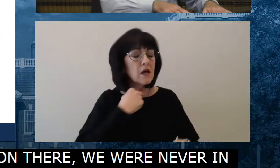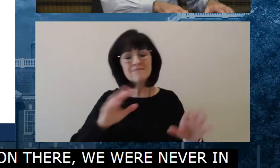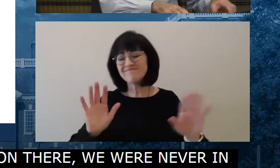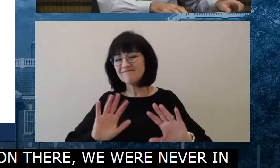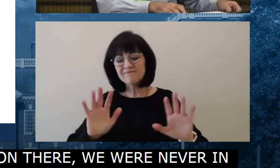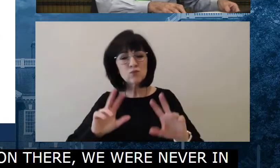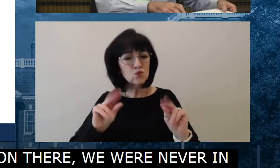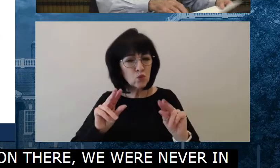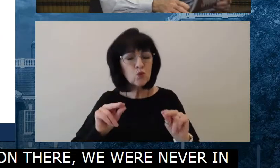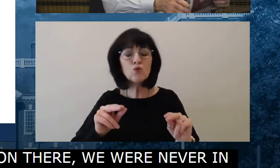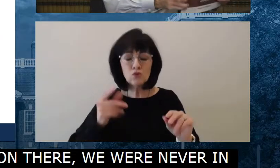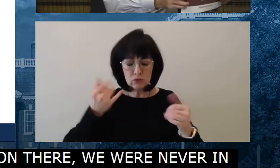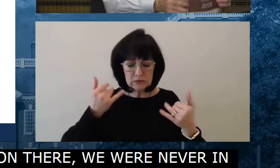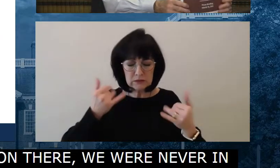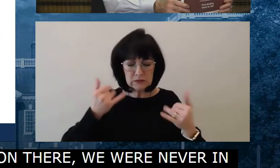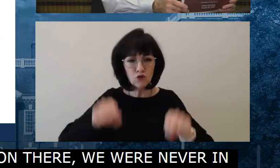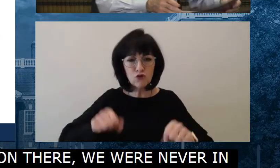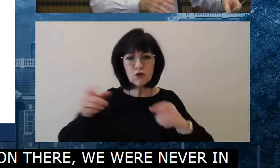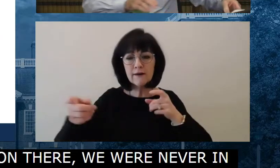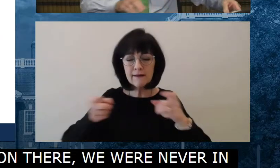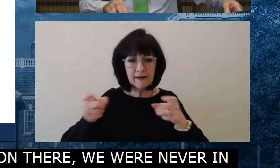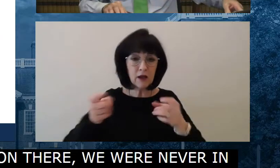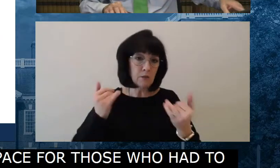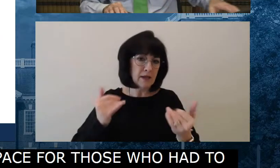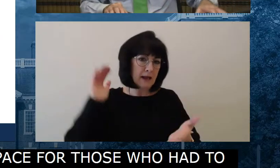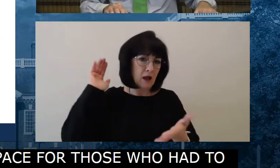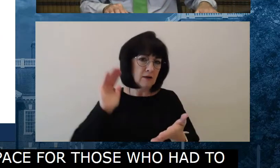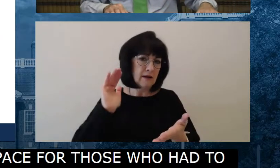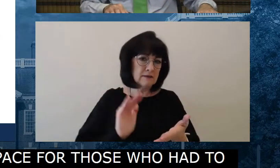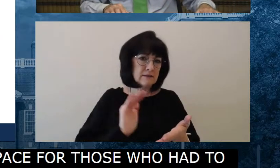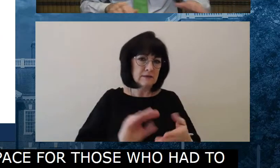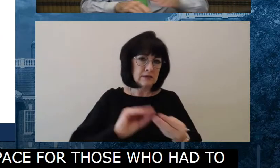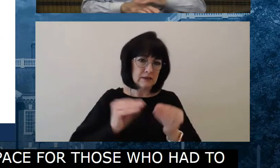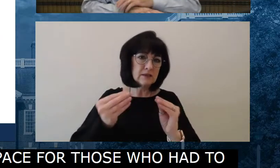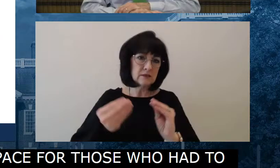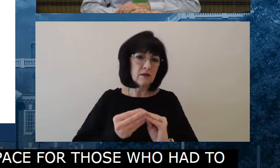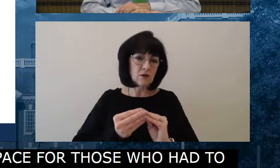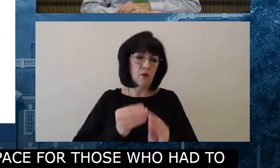We've vaccinated almost